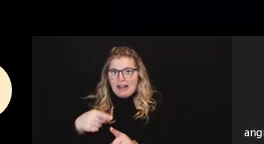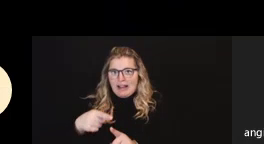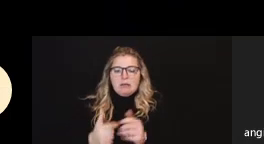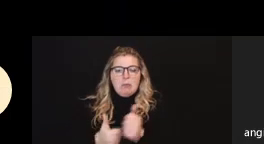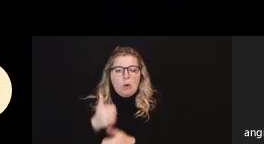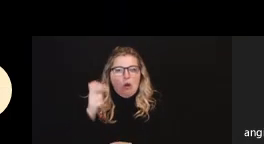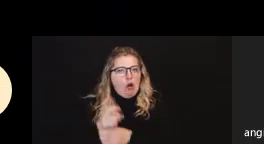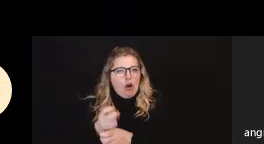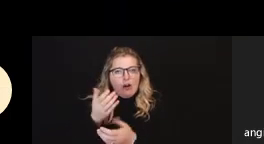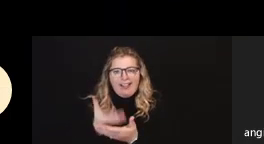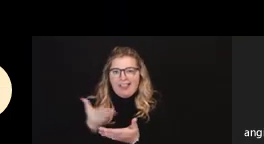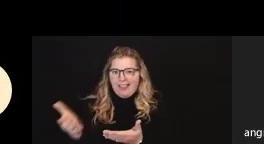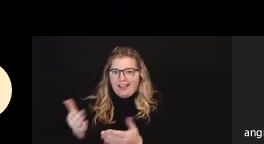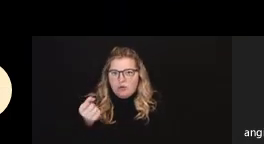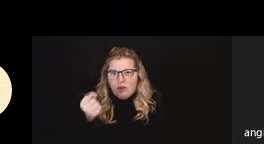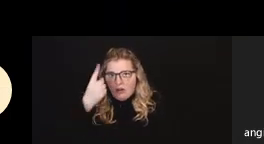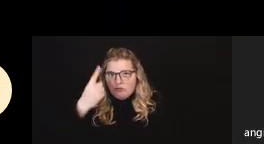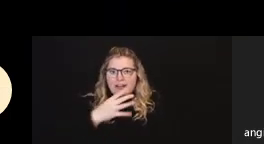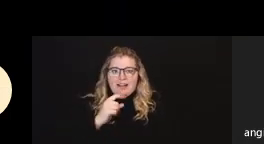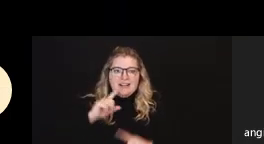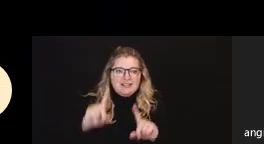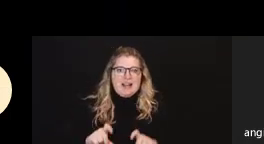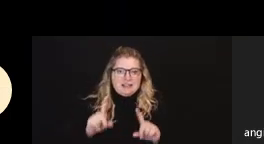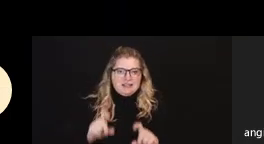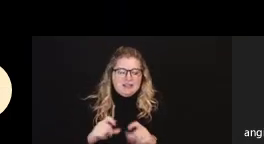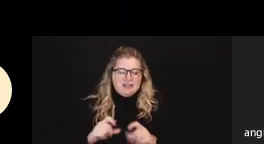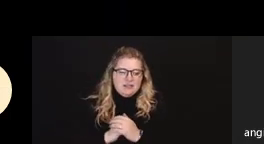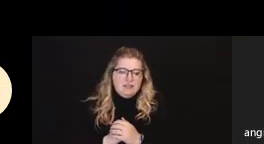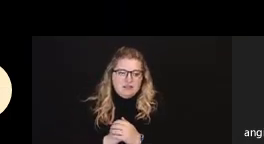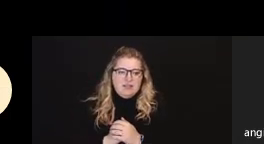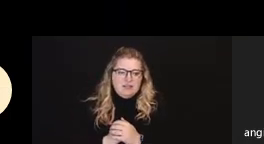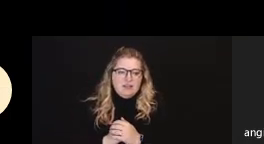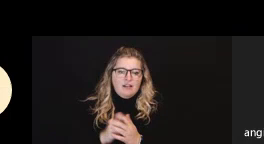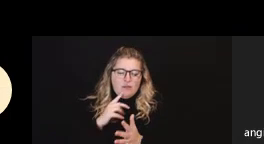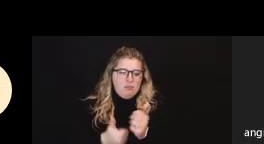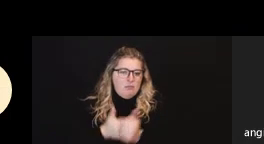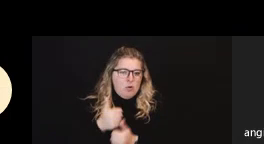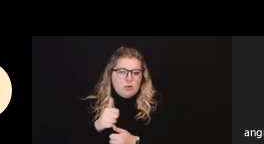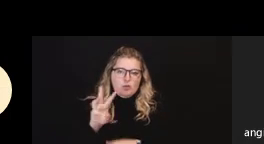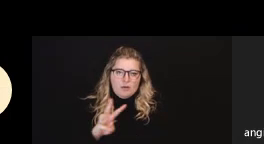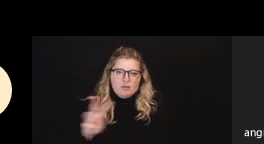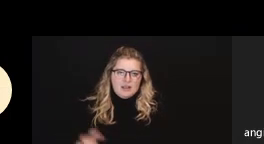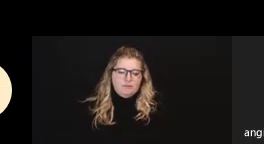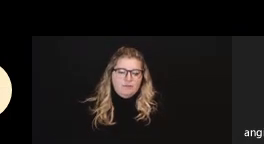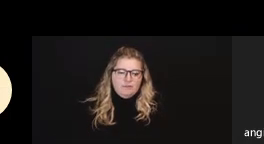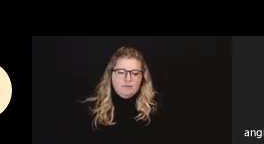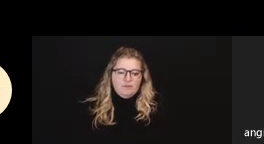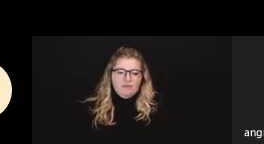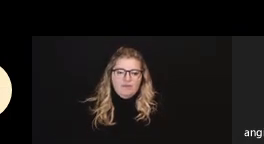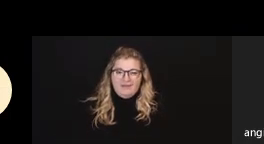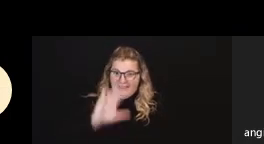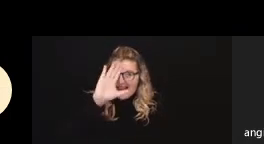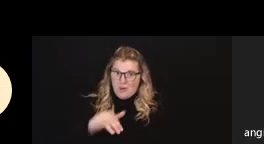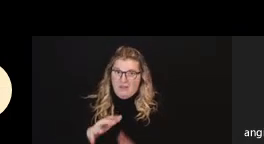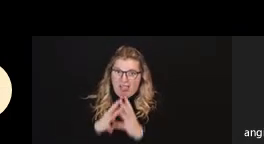things to understand and to test in most sites. So I know that was a lot of pretty